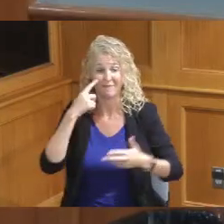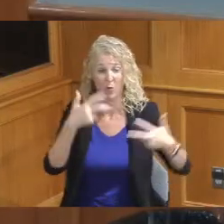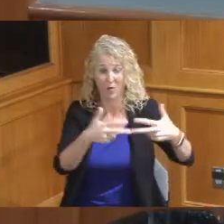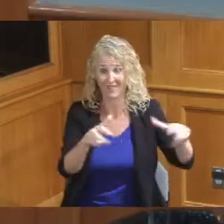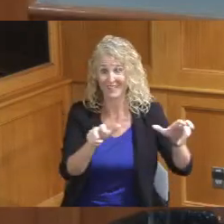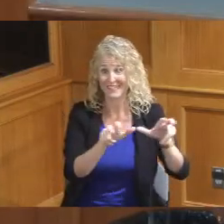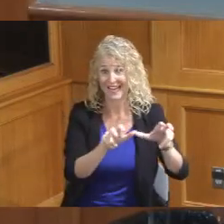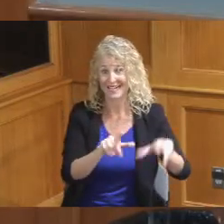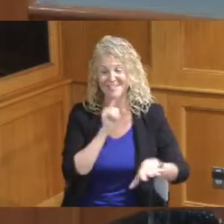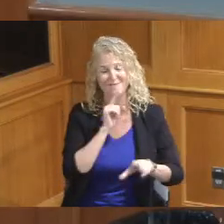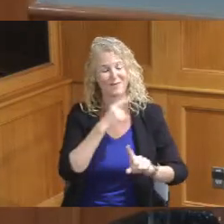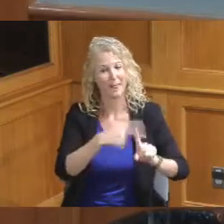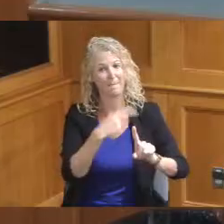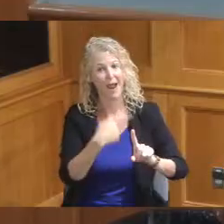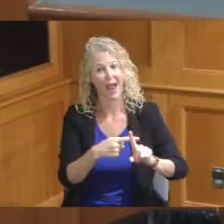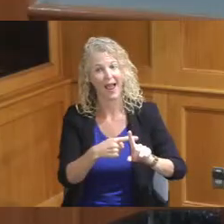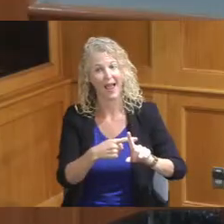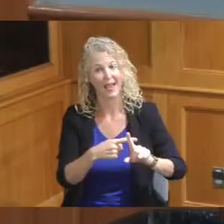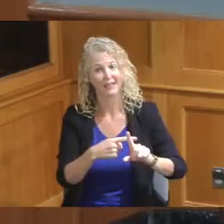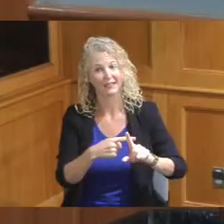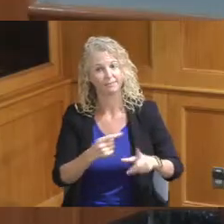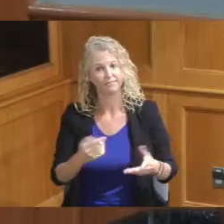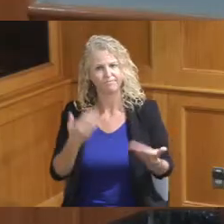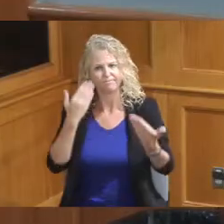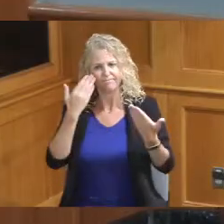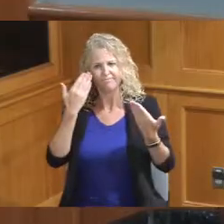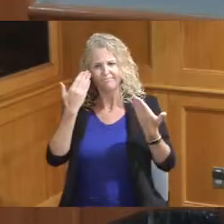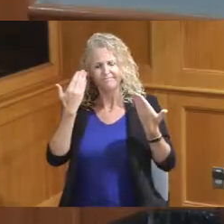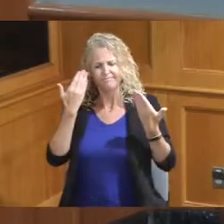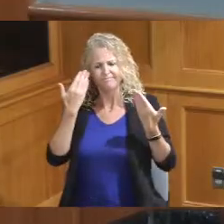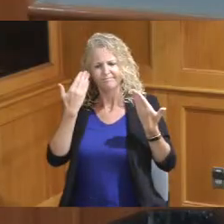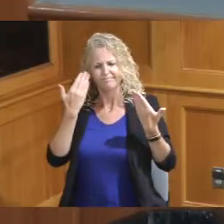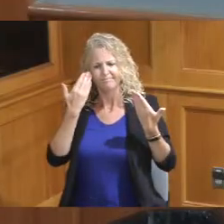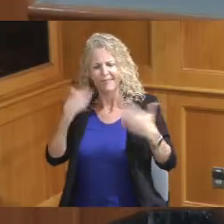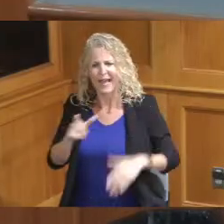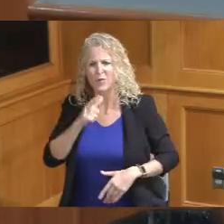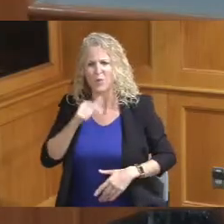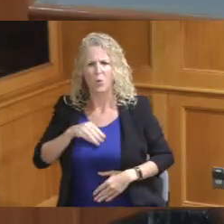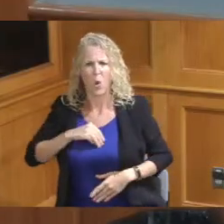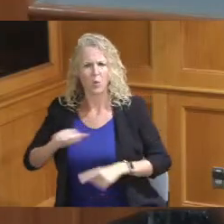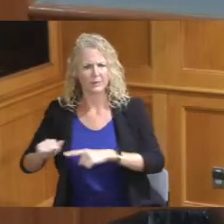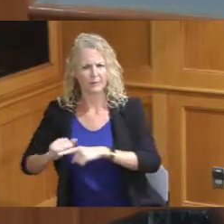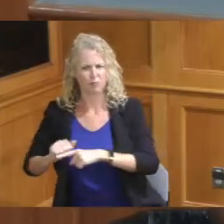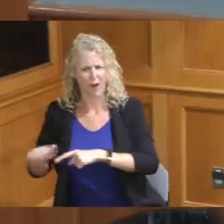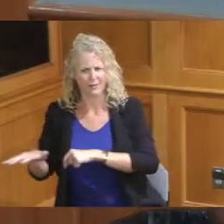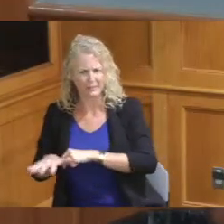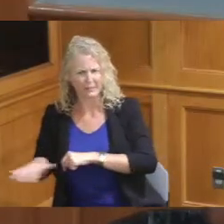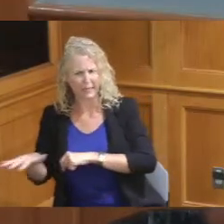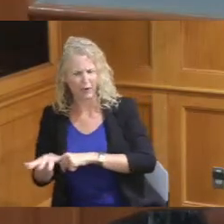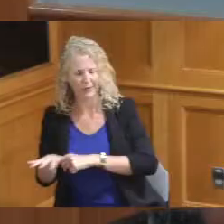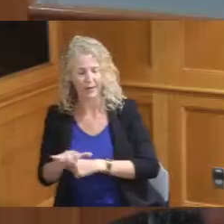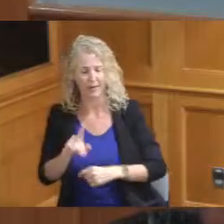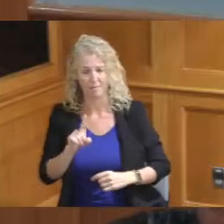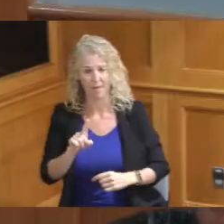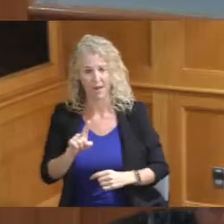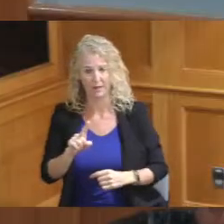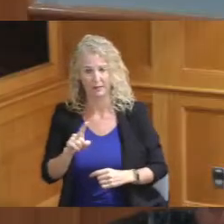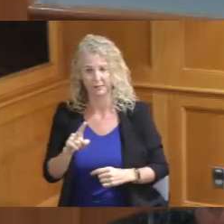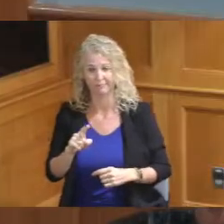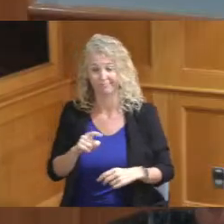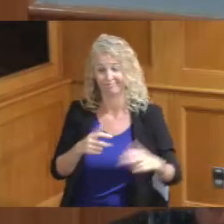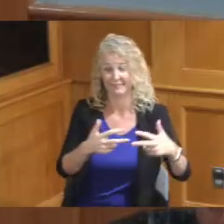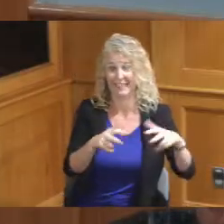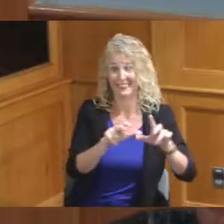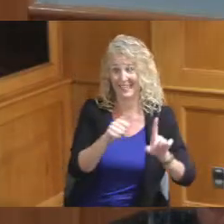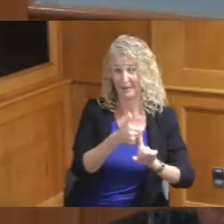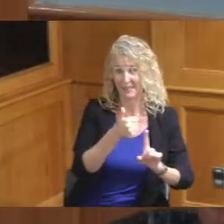ideas out that's good. I'm not sure exactly who owns the practice fields and stuff like that, but I know as far as the stadium